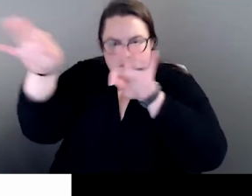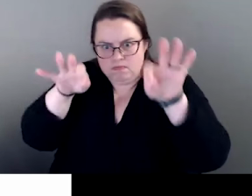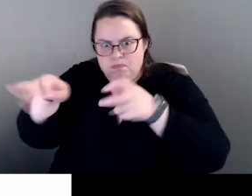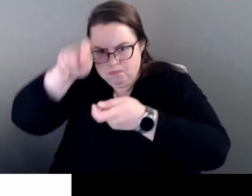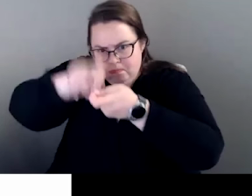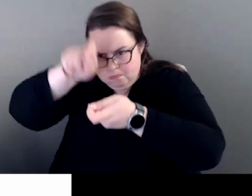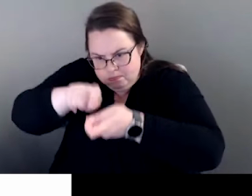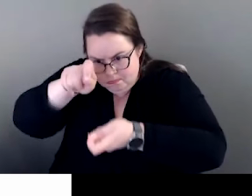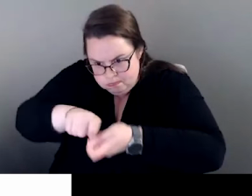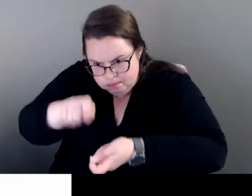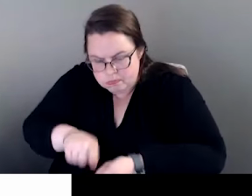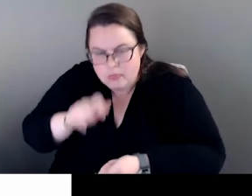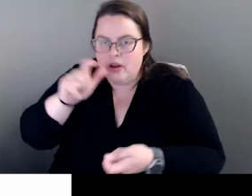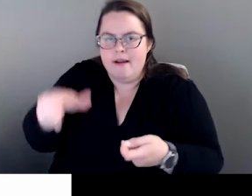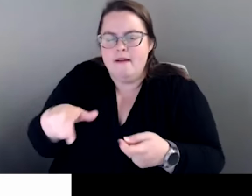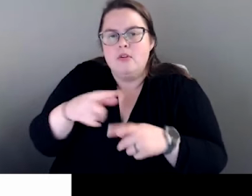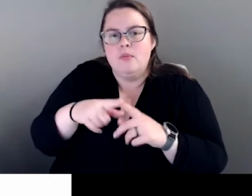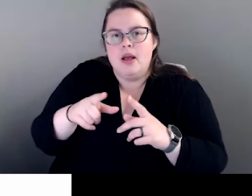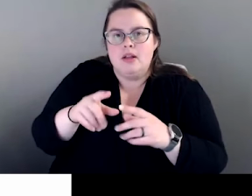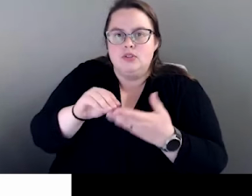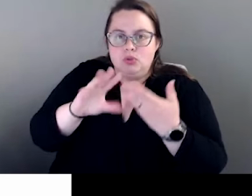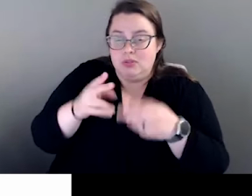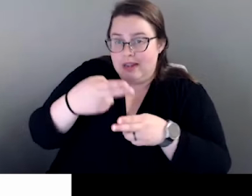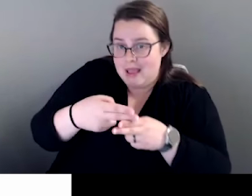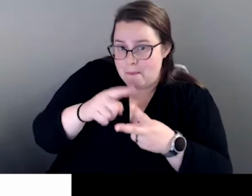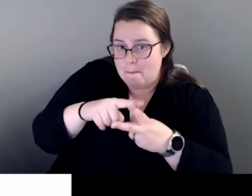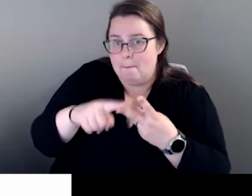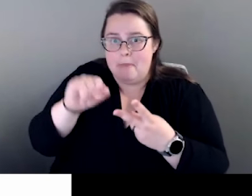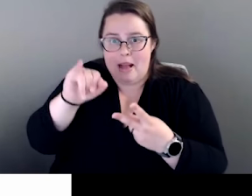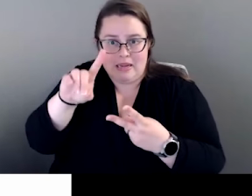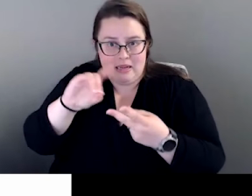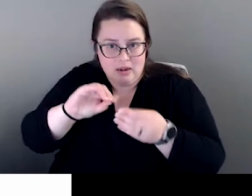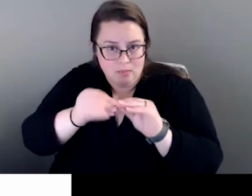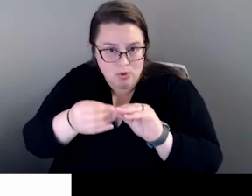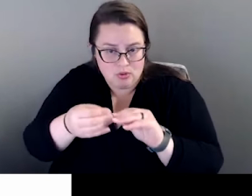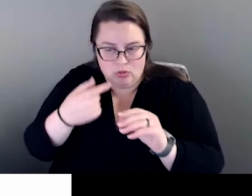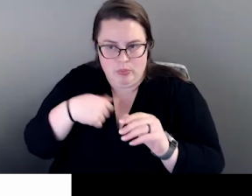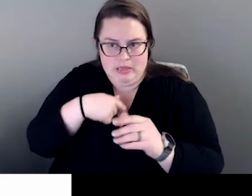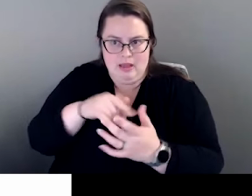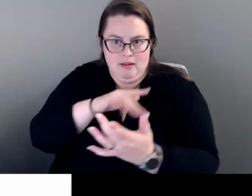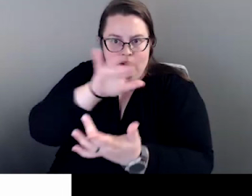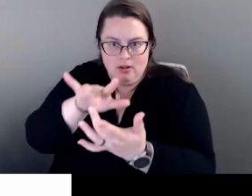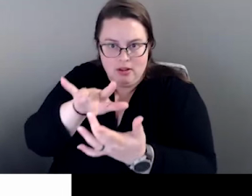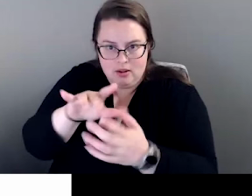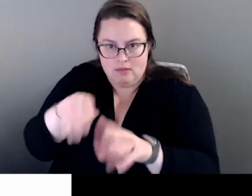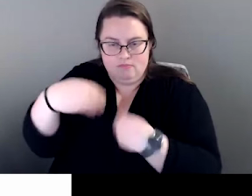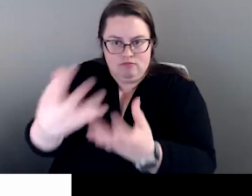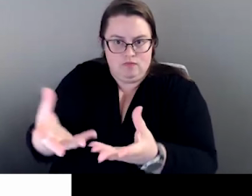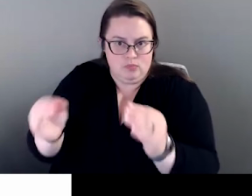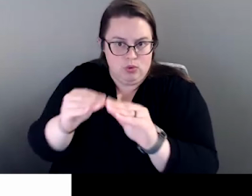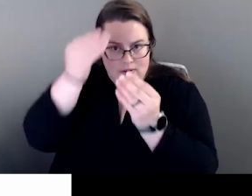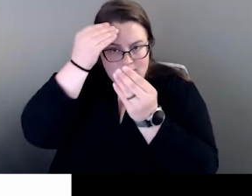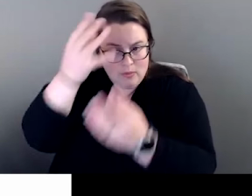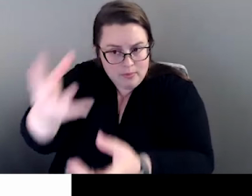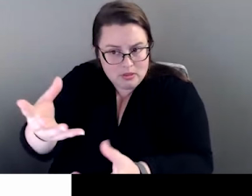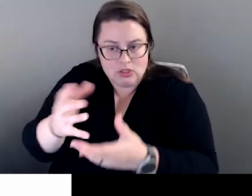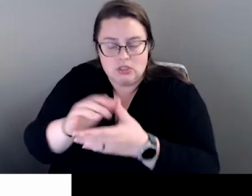know, the student's name, probably ID number, so that way we can contact the student and give them more information and kind of, you